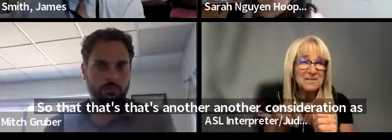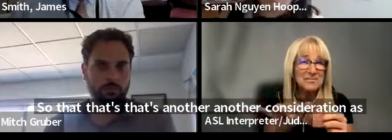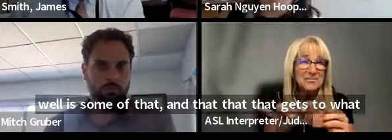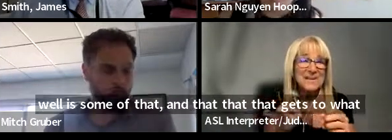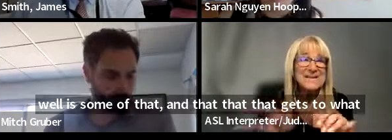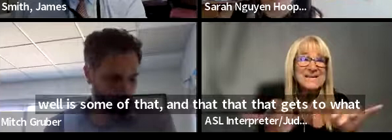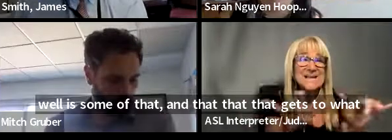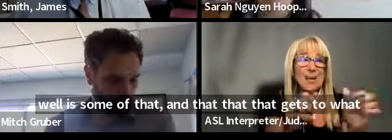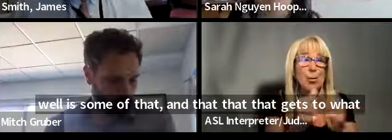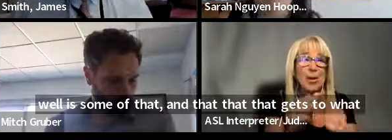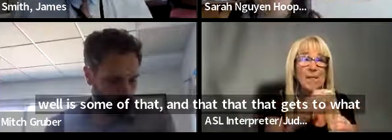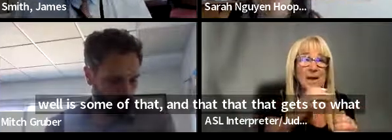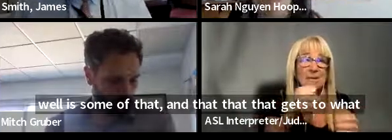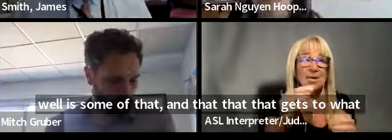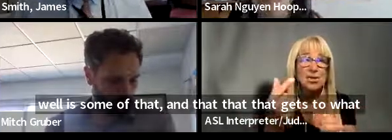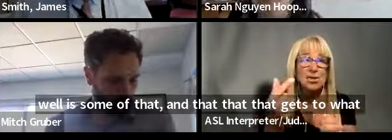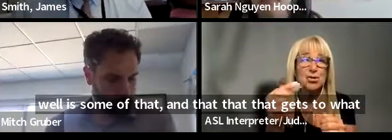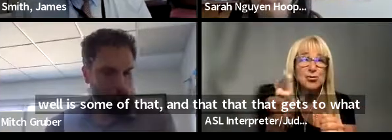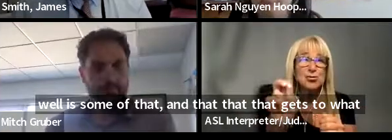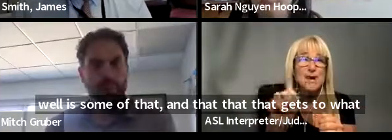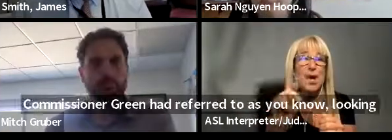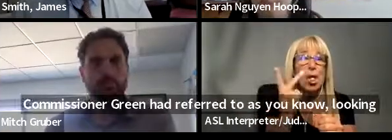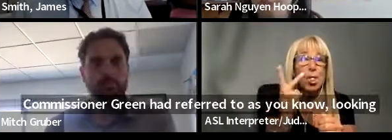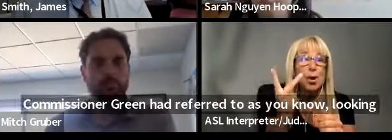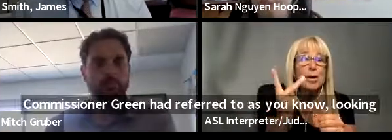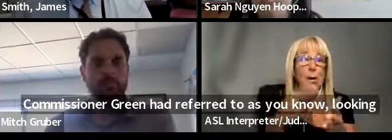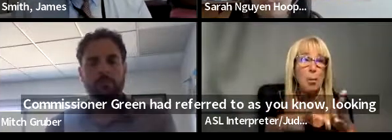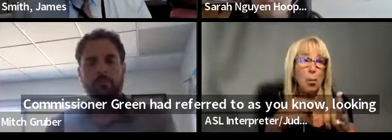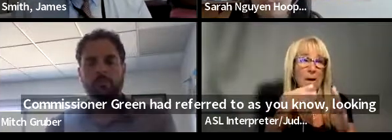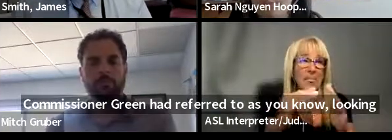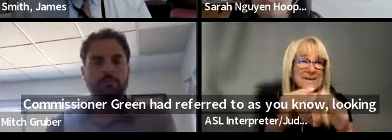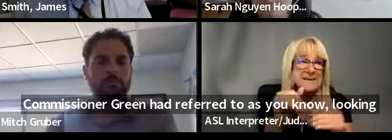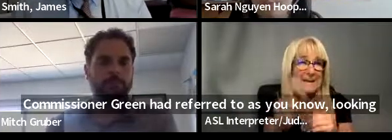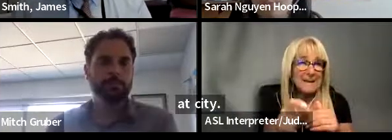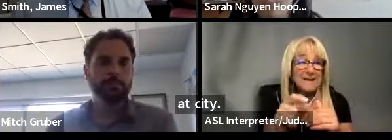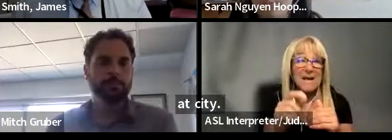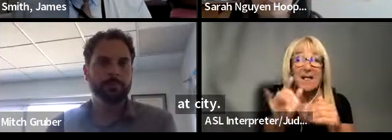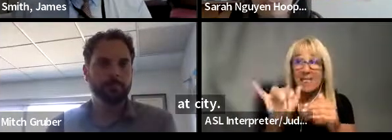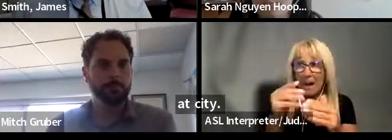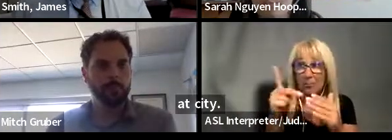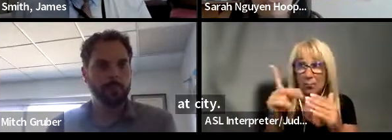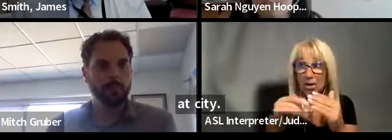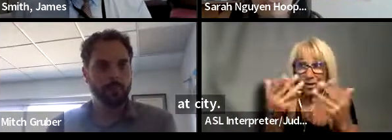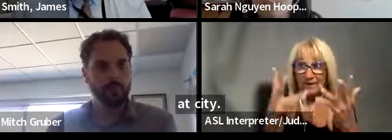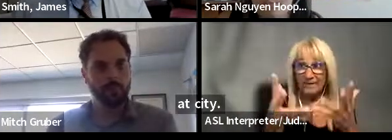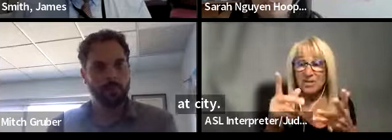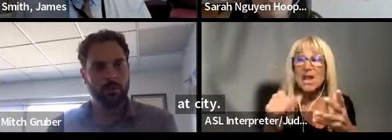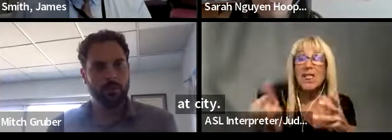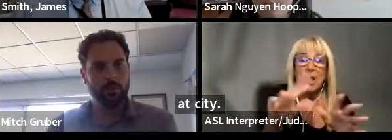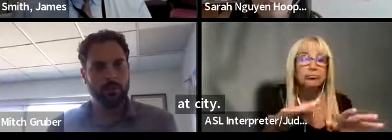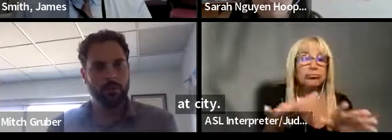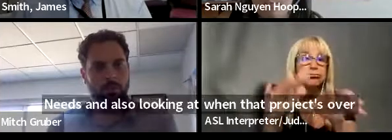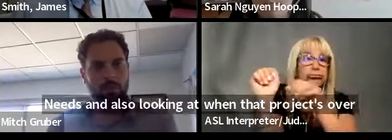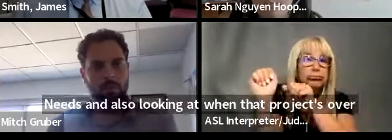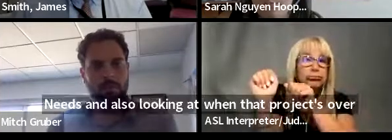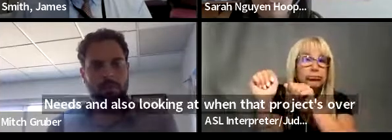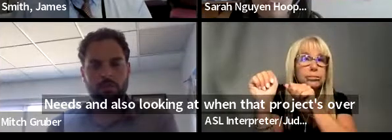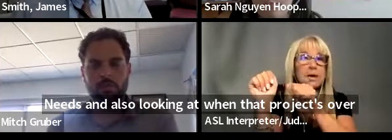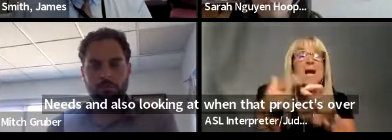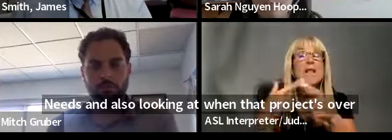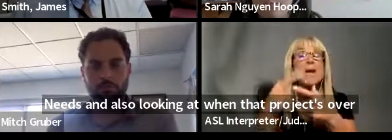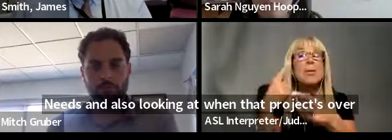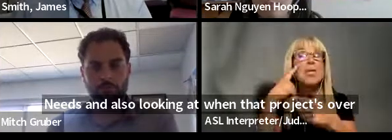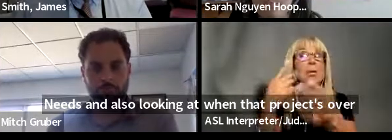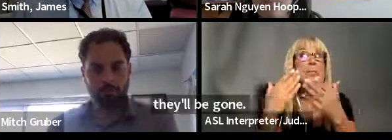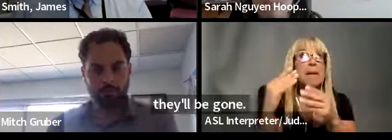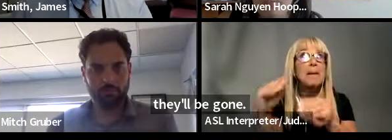as, looking at city needs, and also looking at when that project's over, they'll be gone. We've also even looked at moving them into smaller space